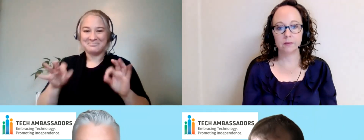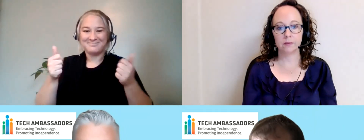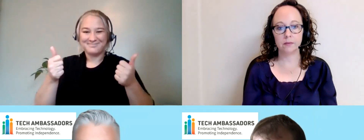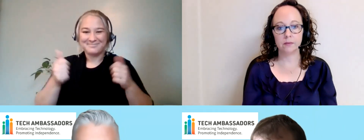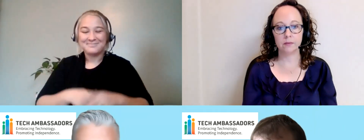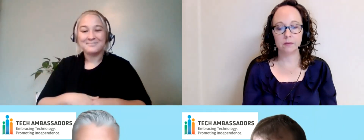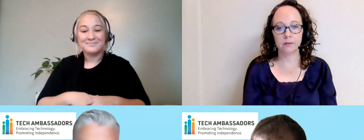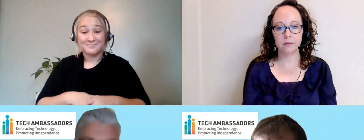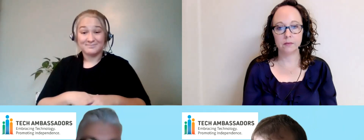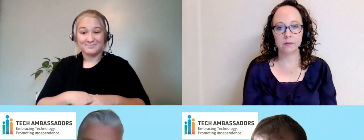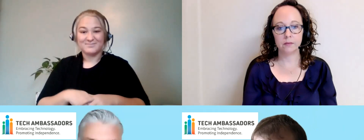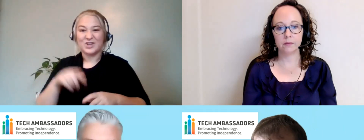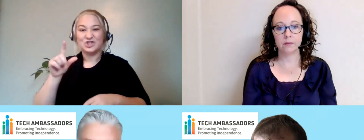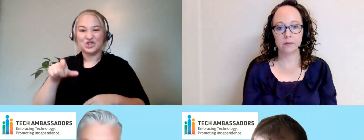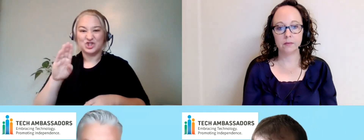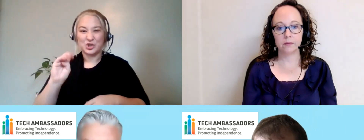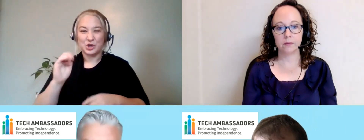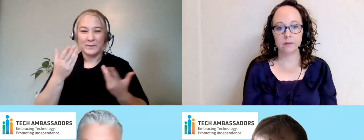Should be on.